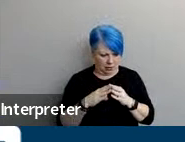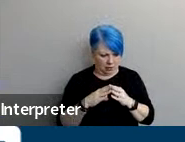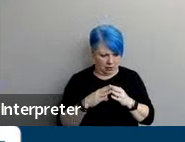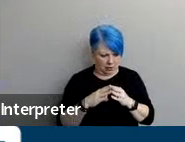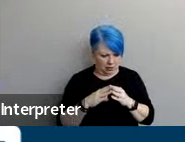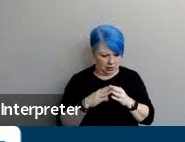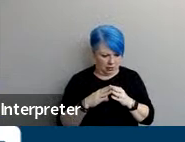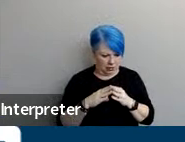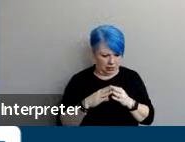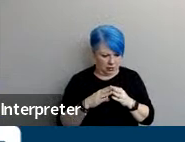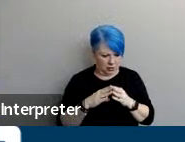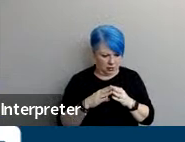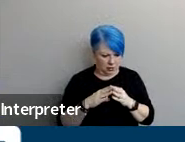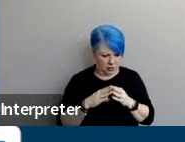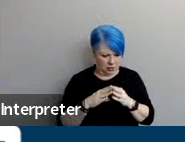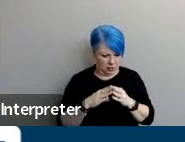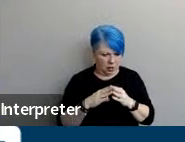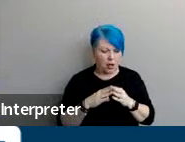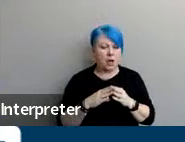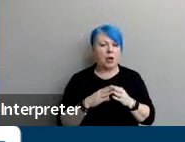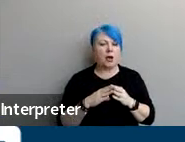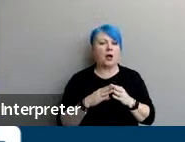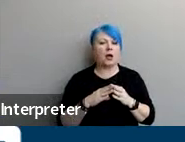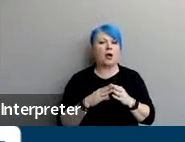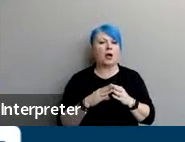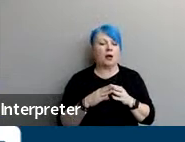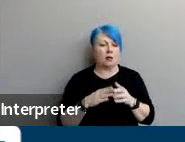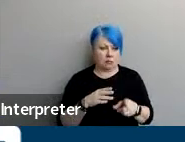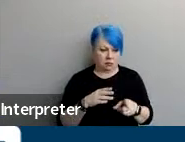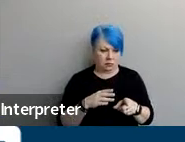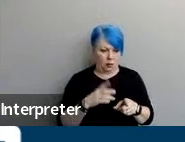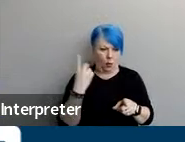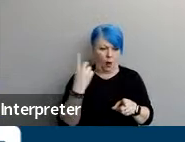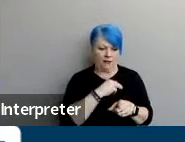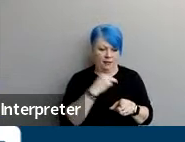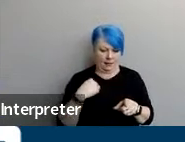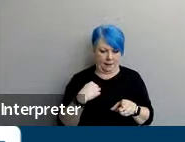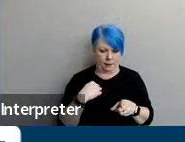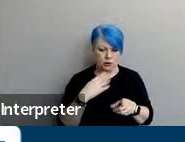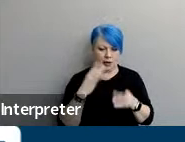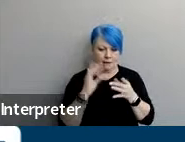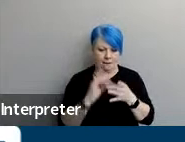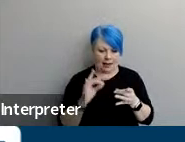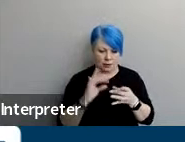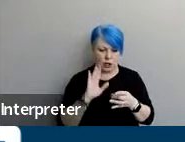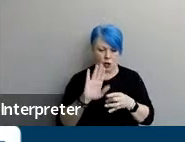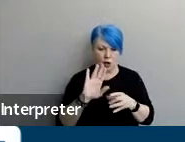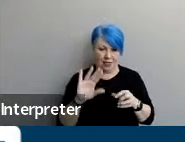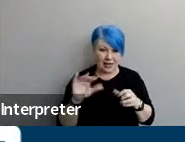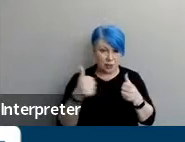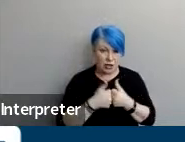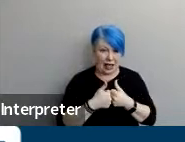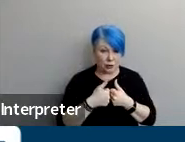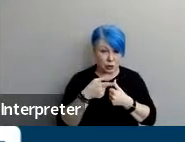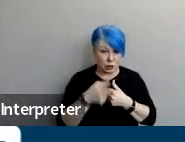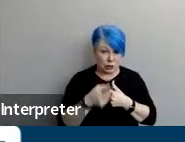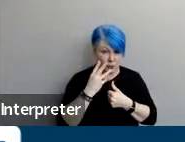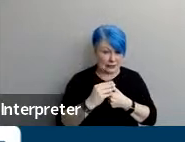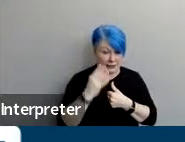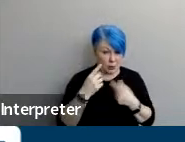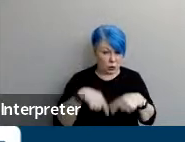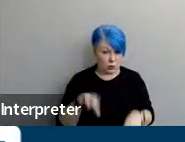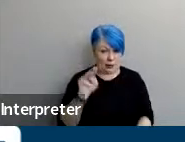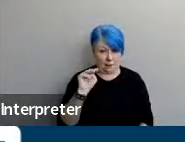another part of the district school board, mentioned her challenges she was experiencing during manifestation